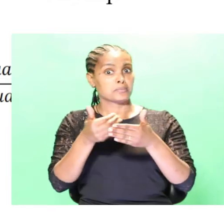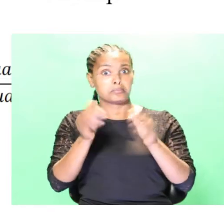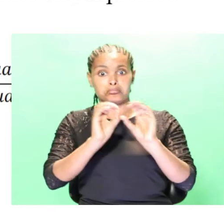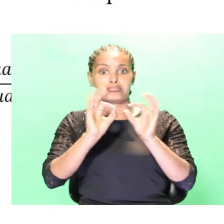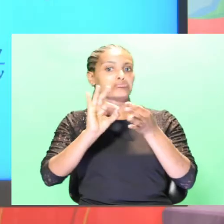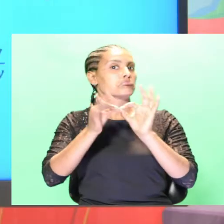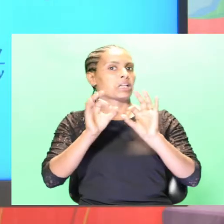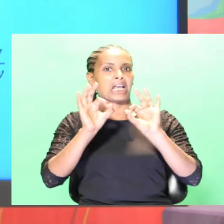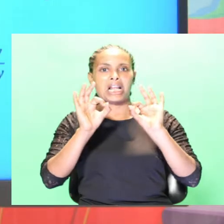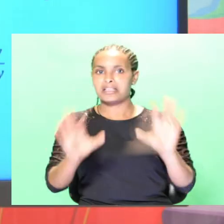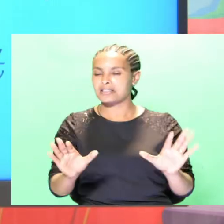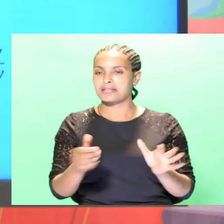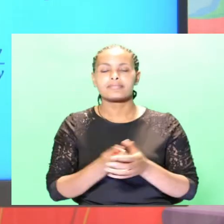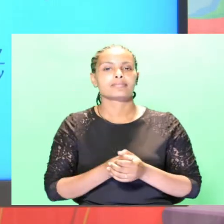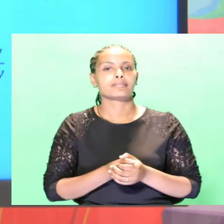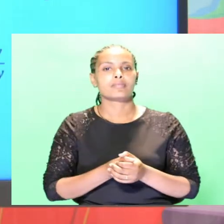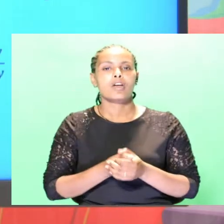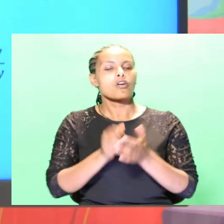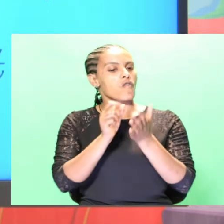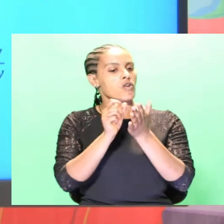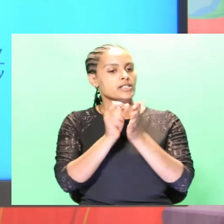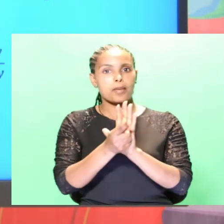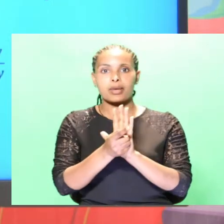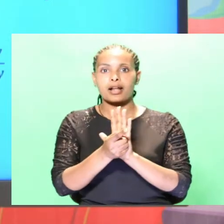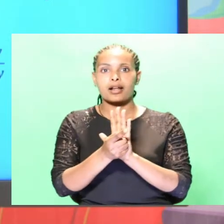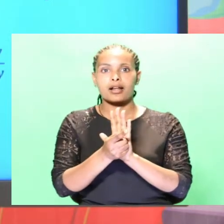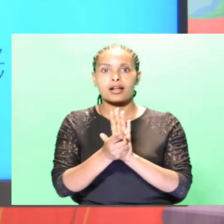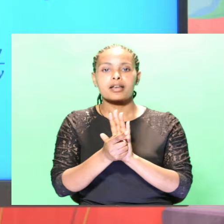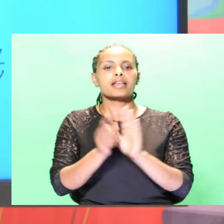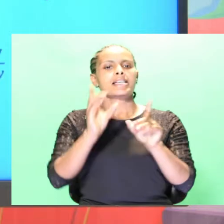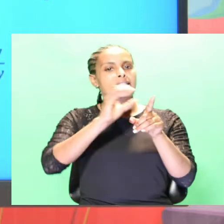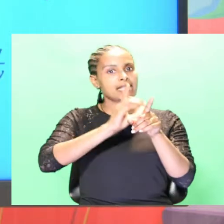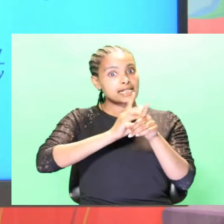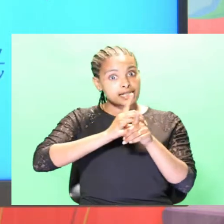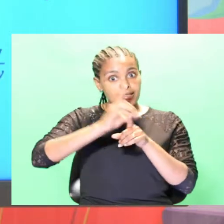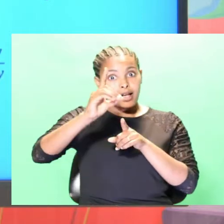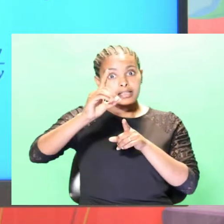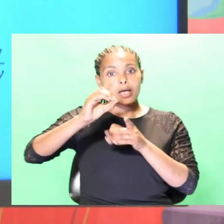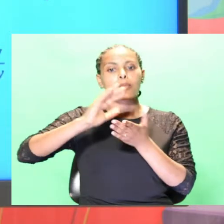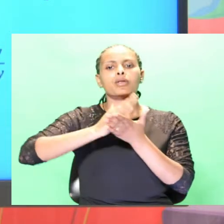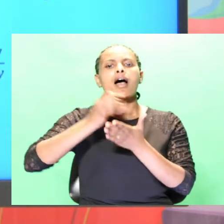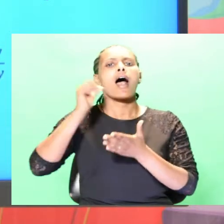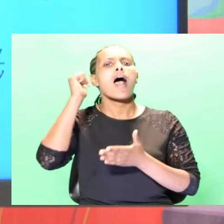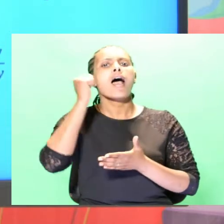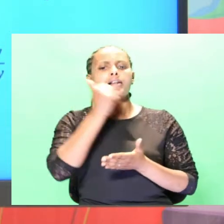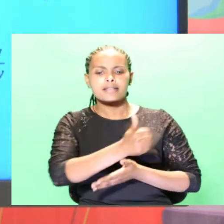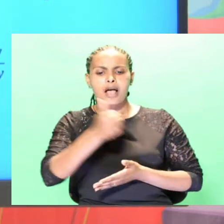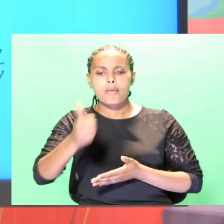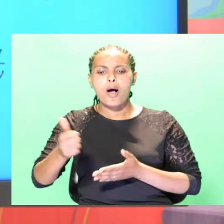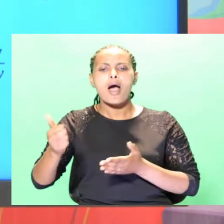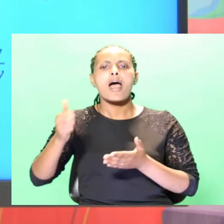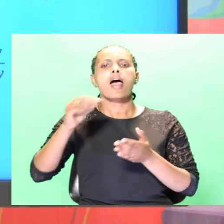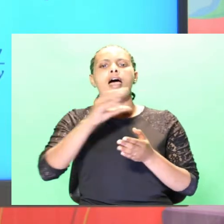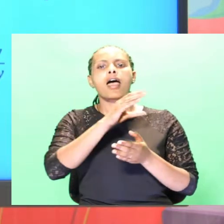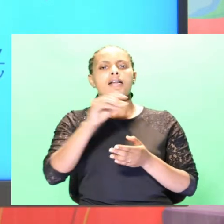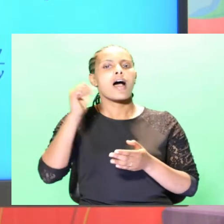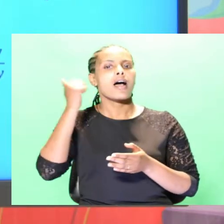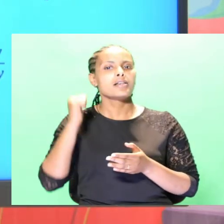is meaningless. For example, the distance between Addis Ababa and Awasa